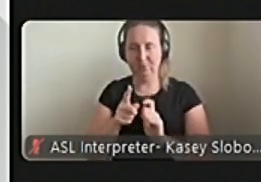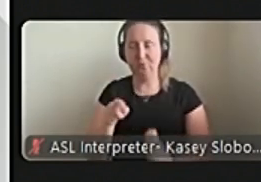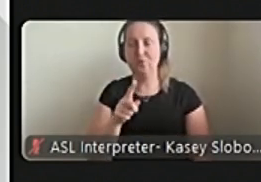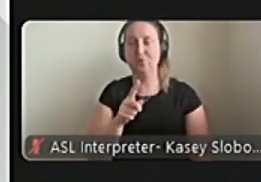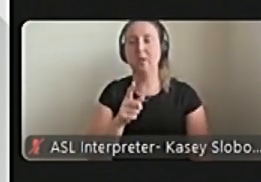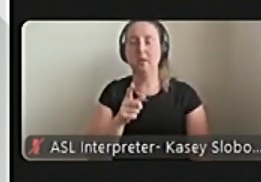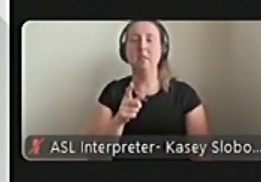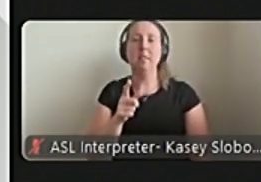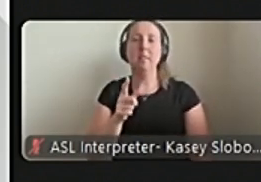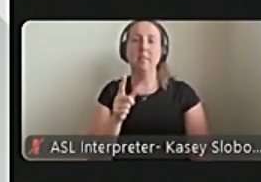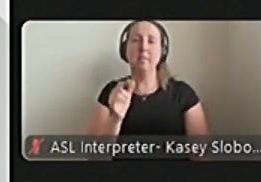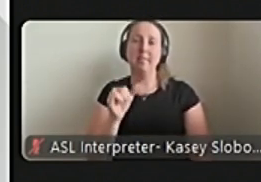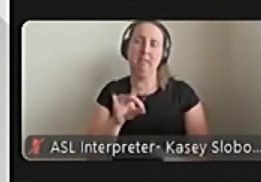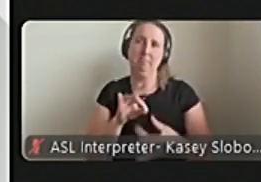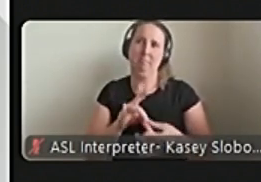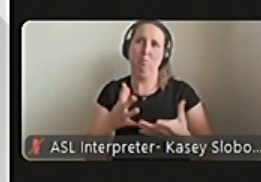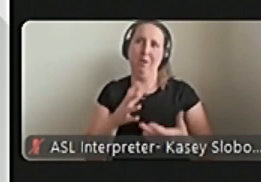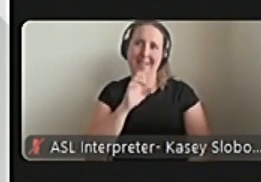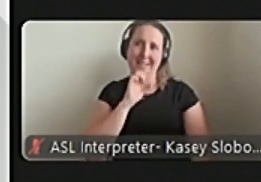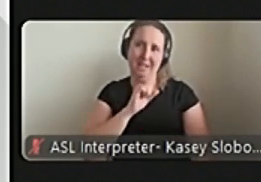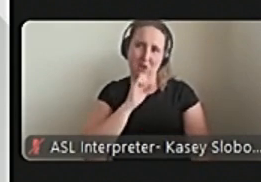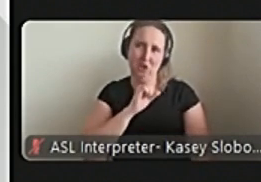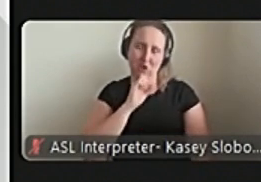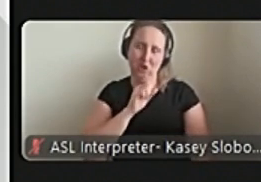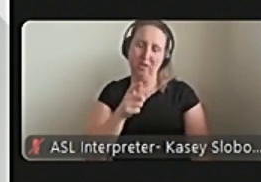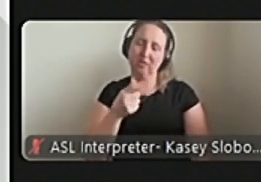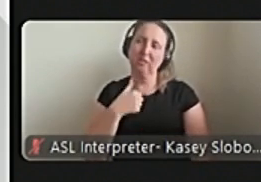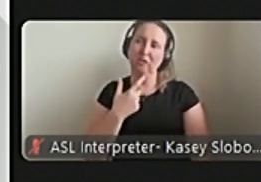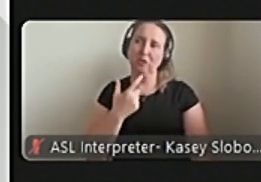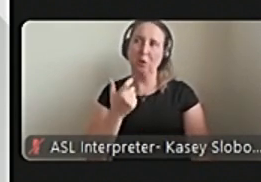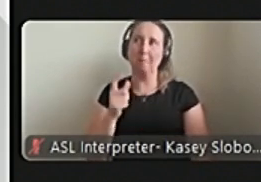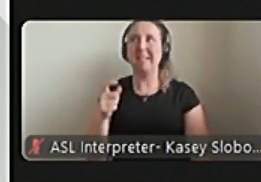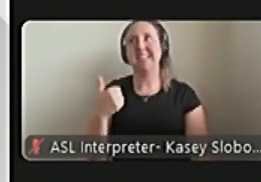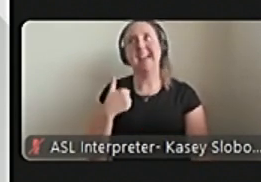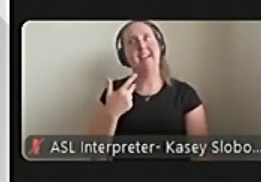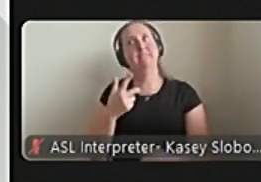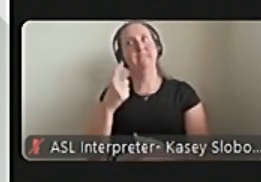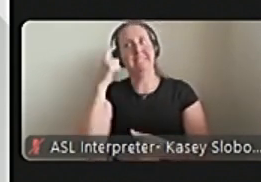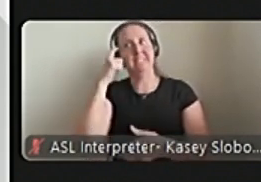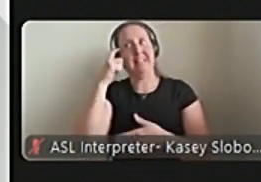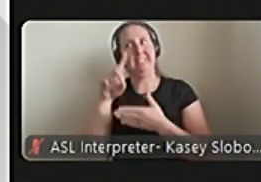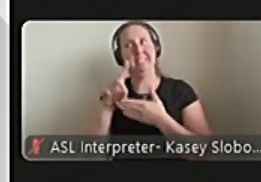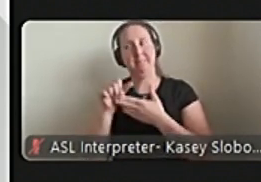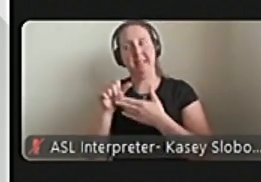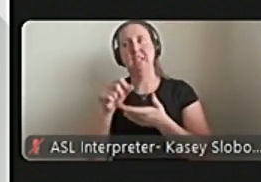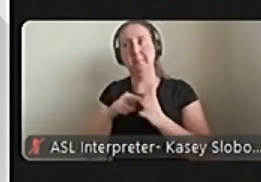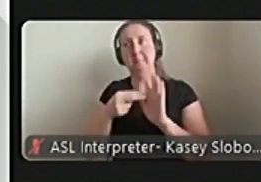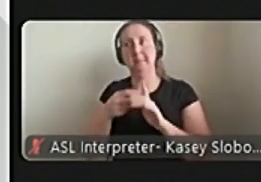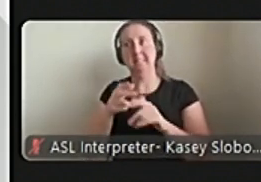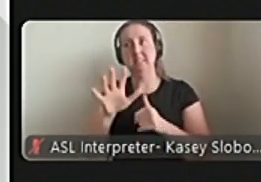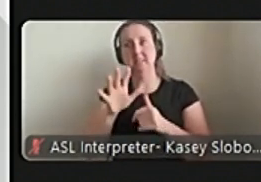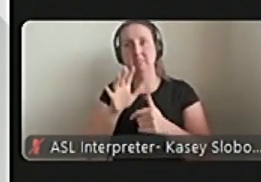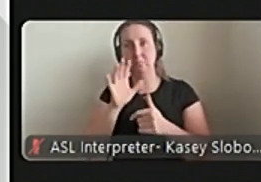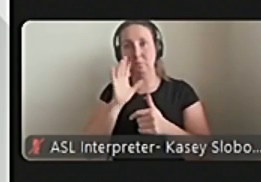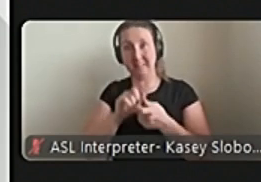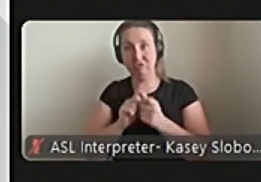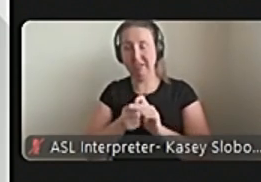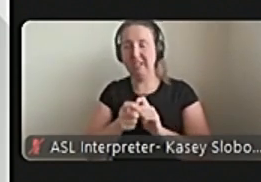aging without an intellectual disability. I think it goes back to, again, the education of if they're living in